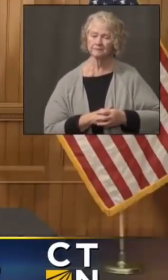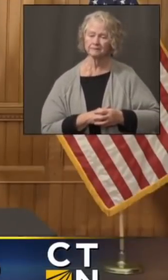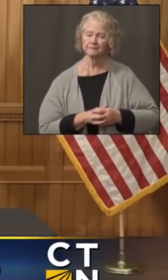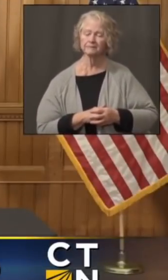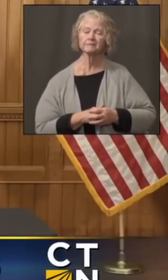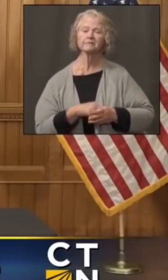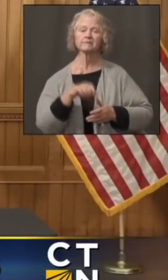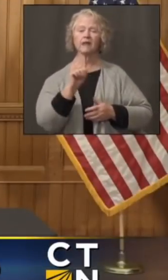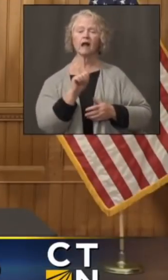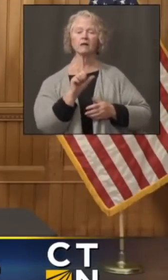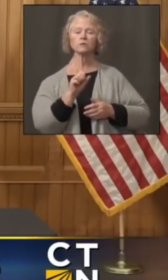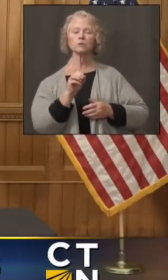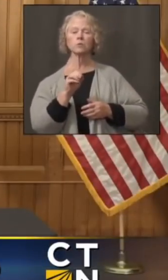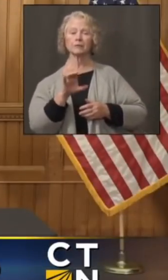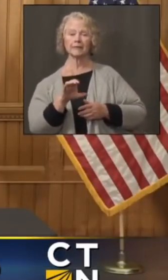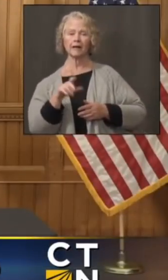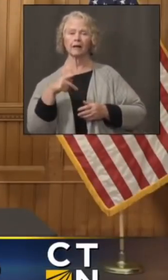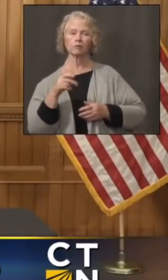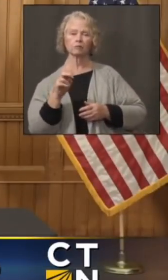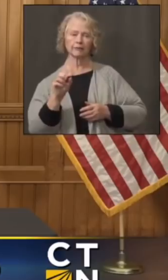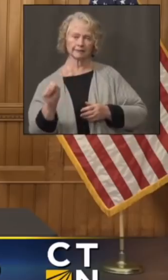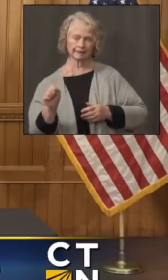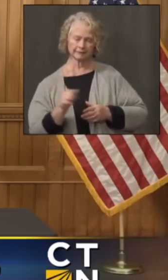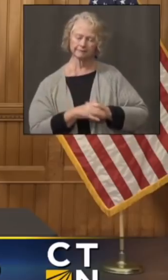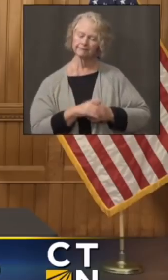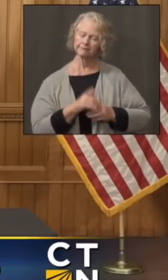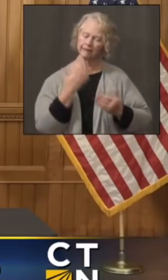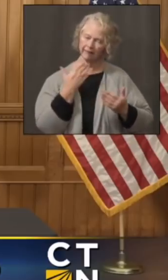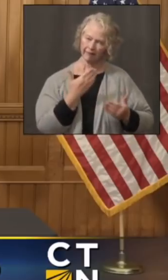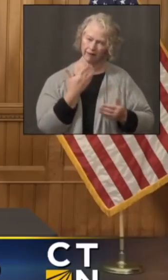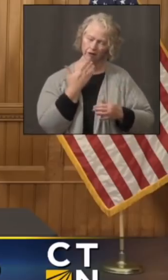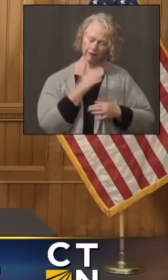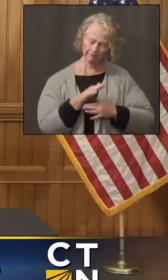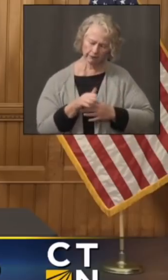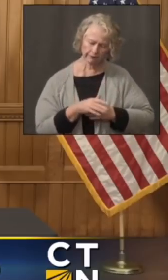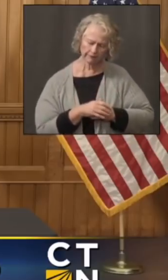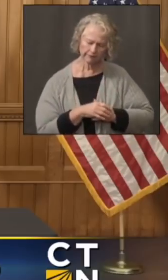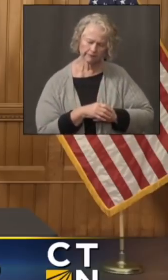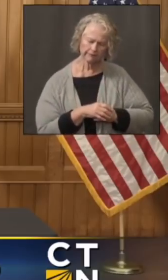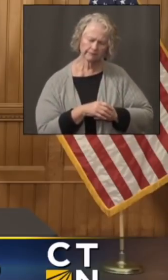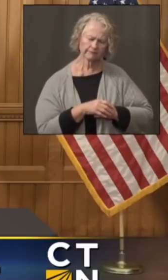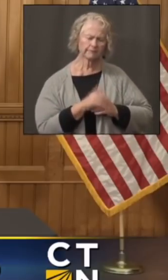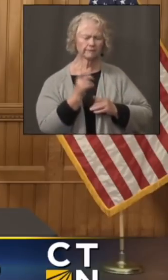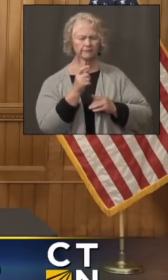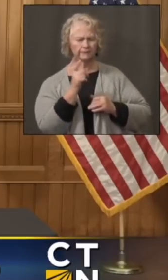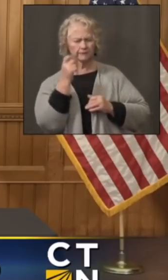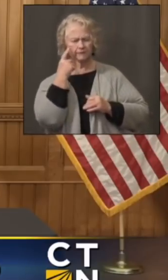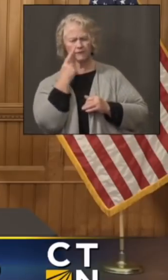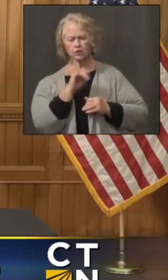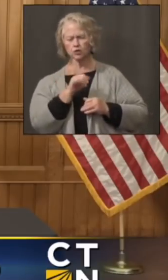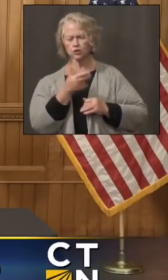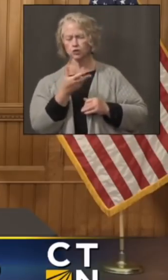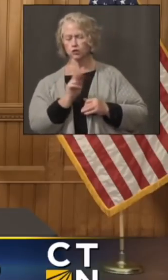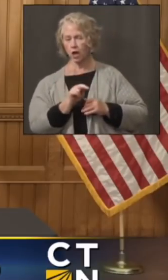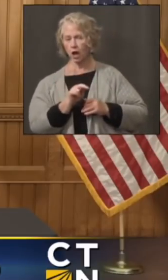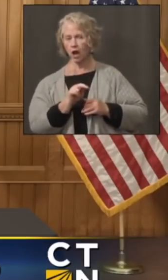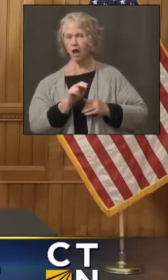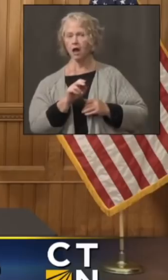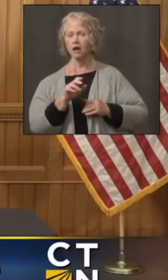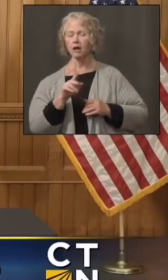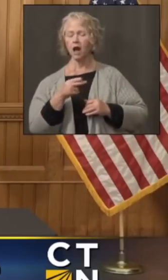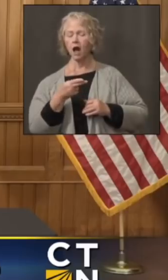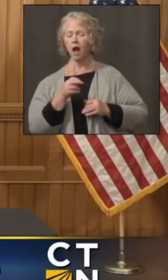The Associated Press. Thank you. Good afternoon, everyone. Governor, John Hopkins says that